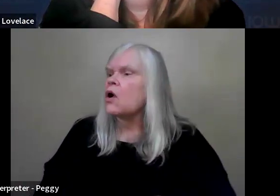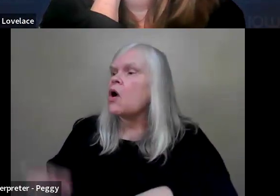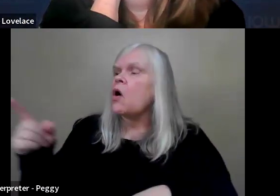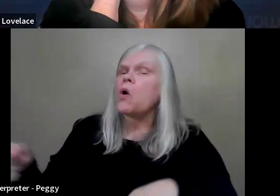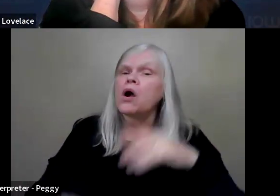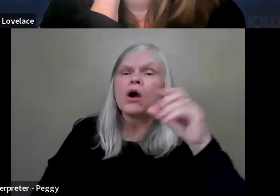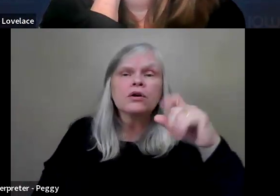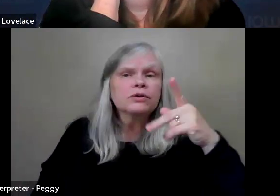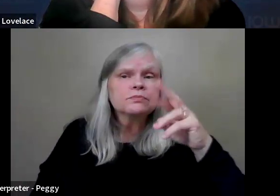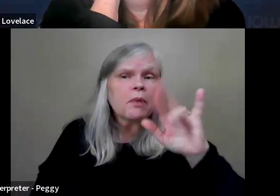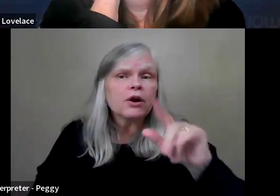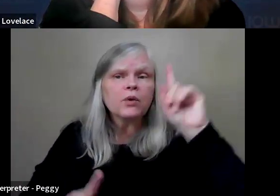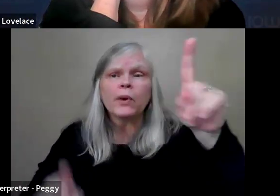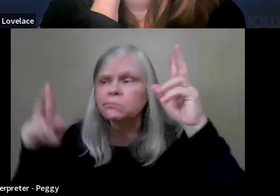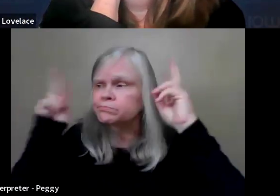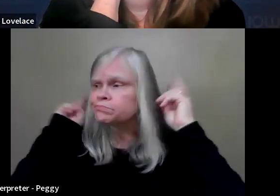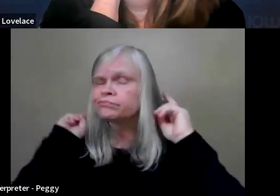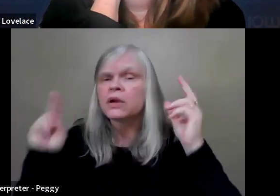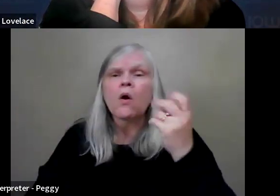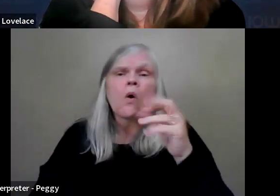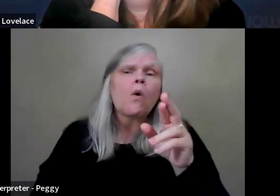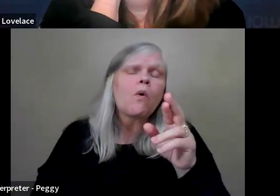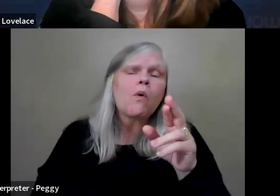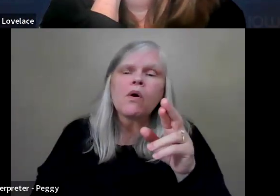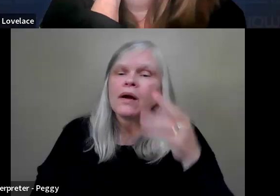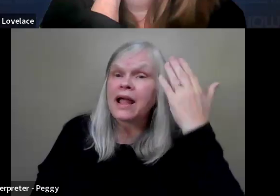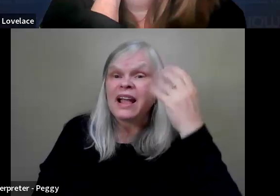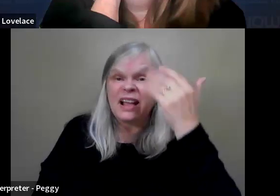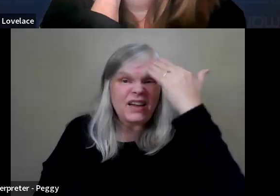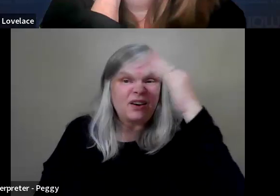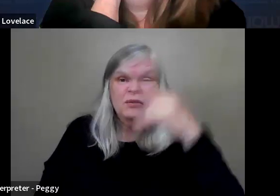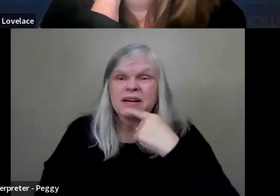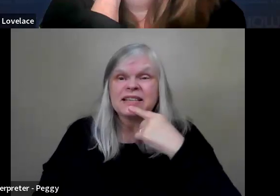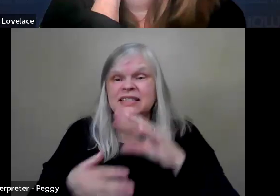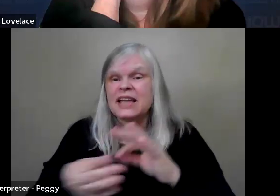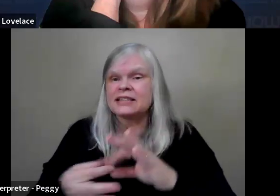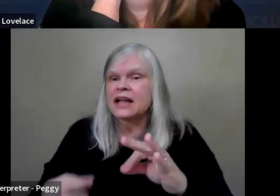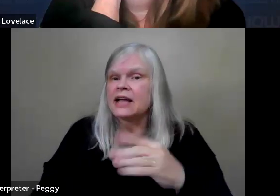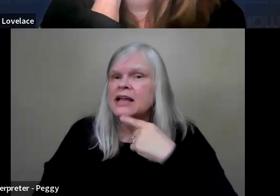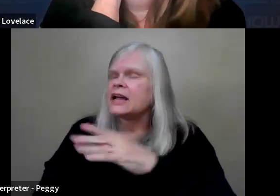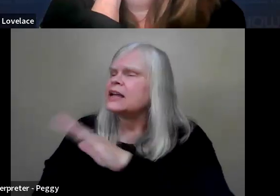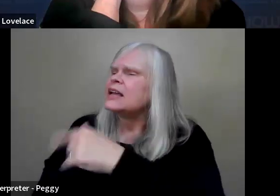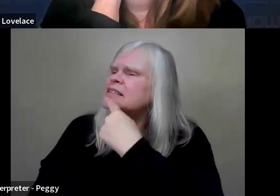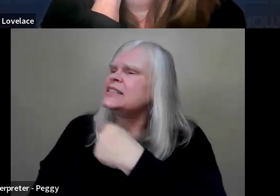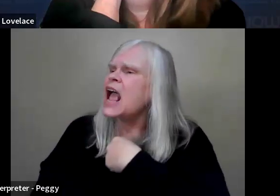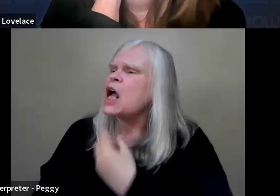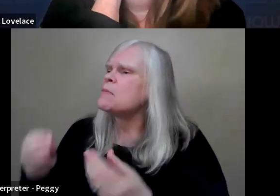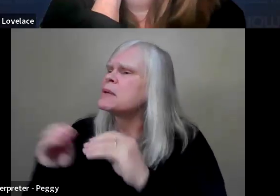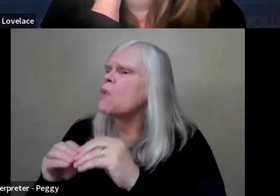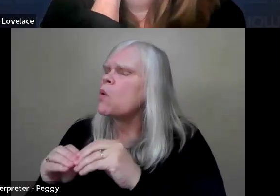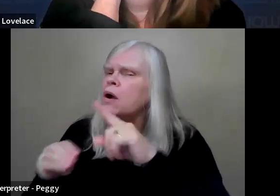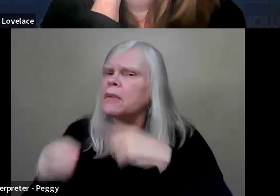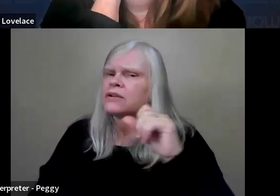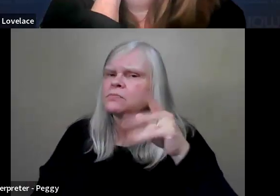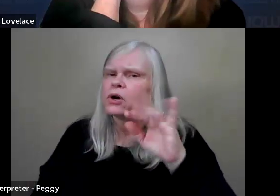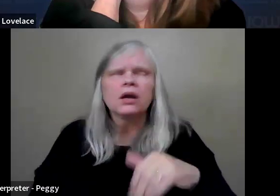groomer." Or if I really don't know what to say, I sometimes use the phrase, "tell me more." So they say,